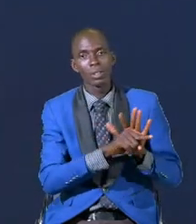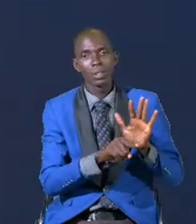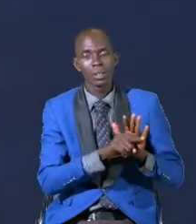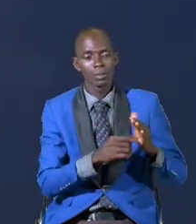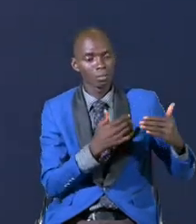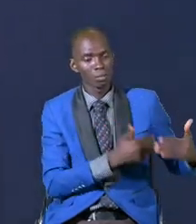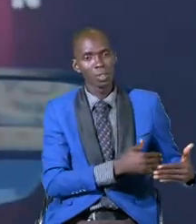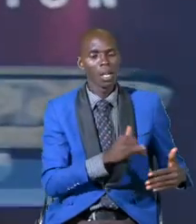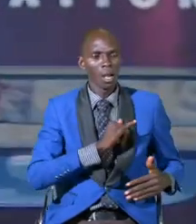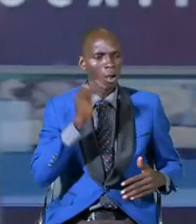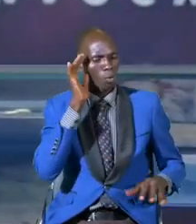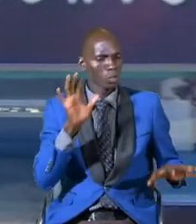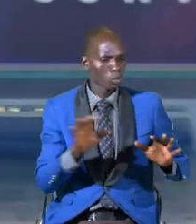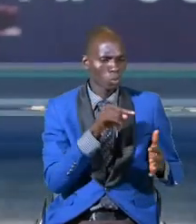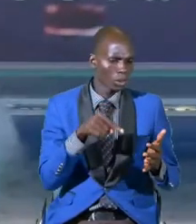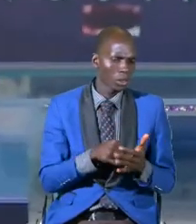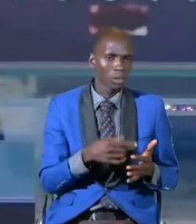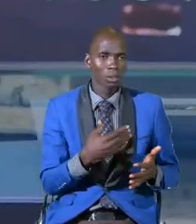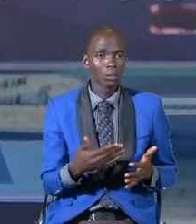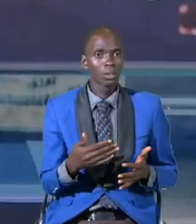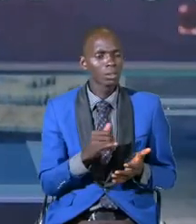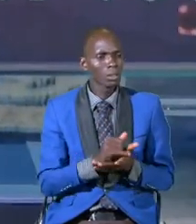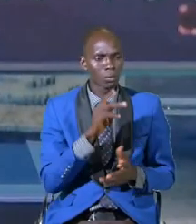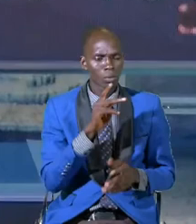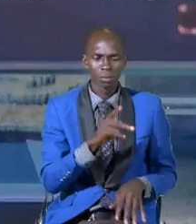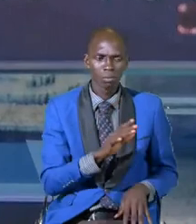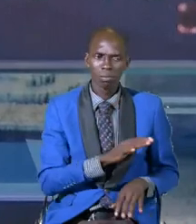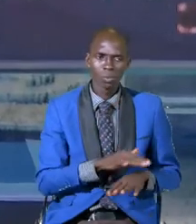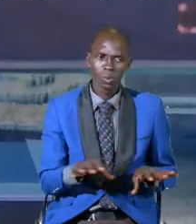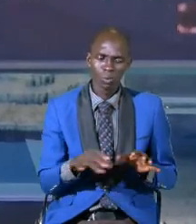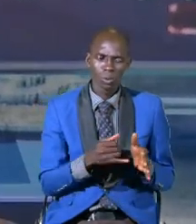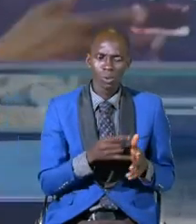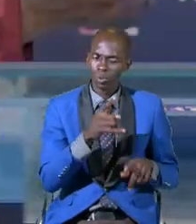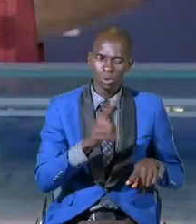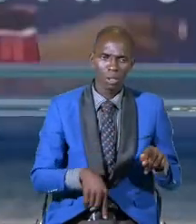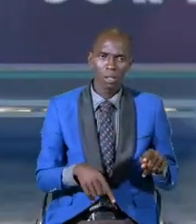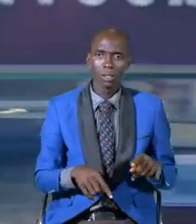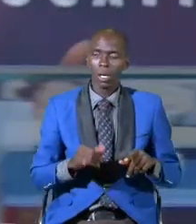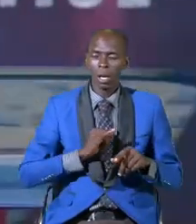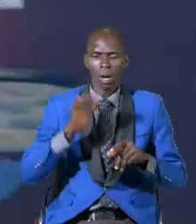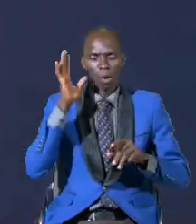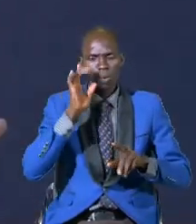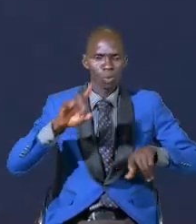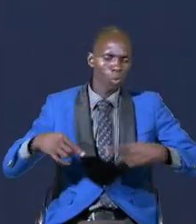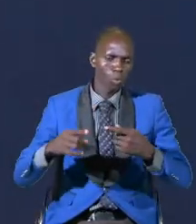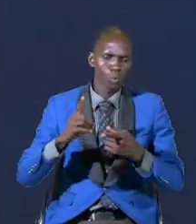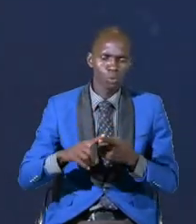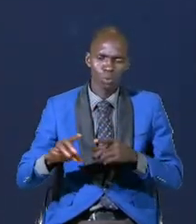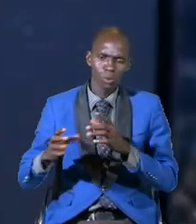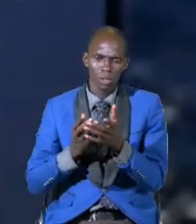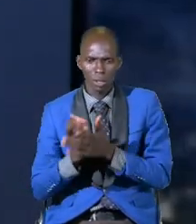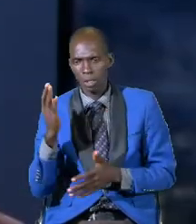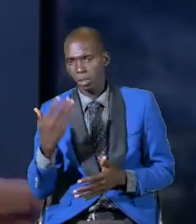do this. And that voice will say, no, don't. You cannot. I'm going to the right. And that companion will